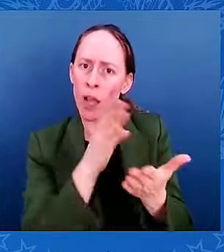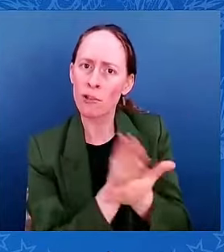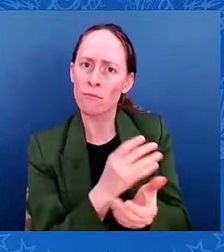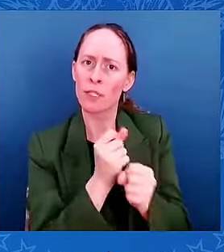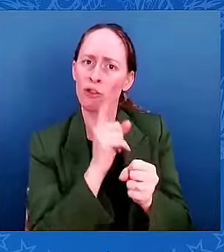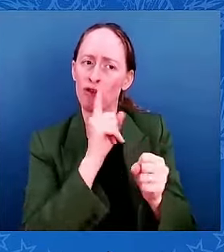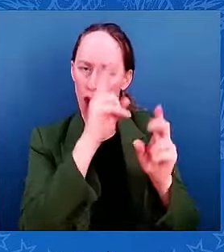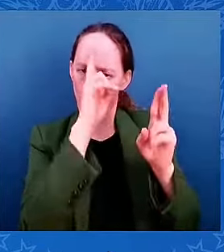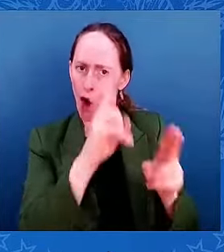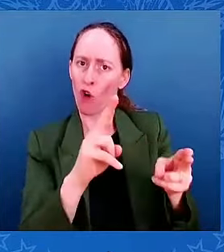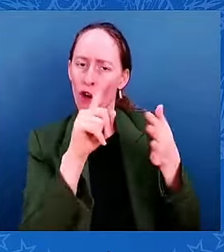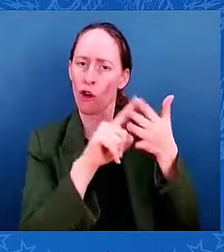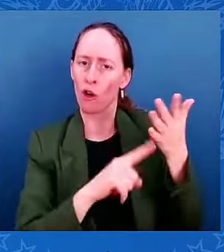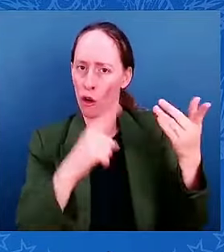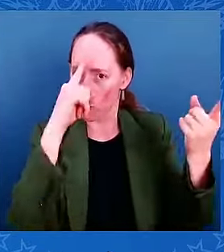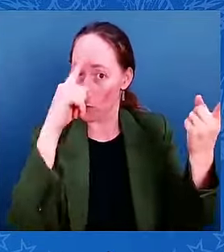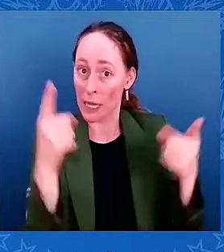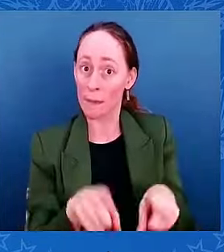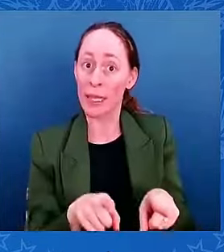It's a big deal